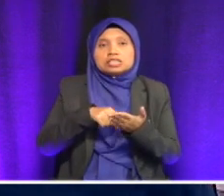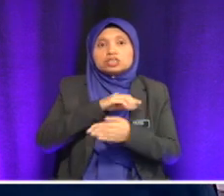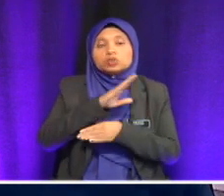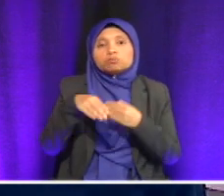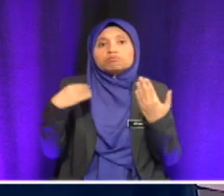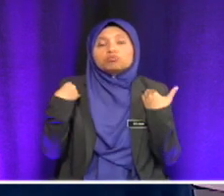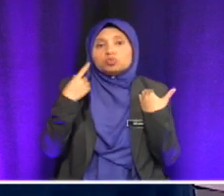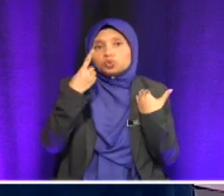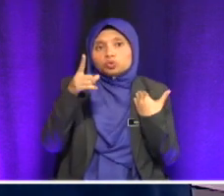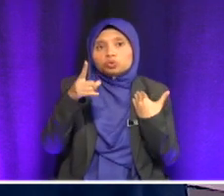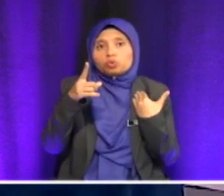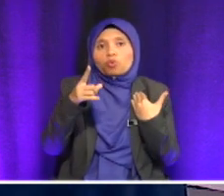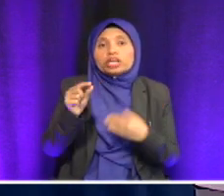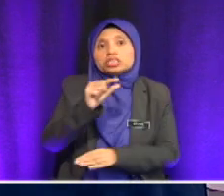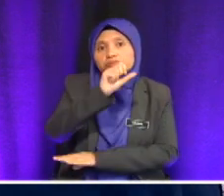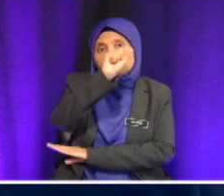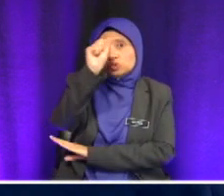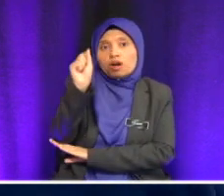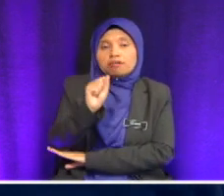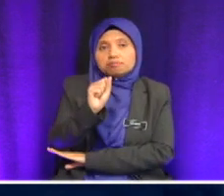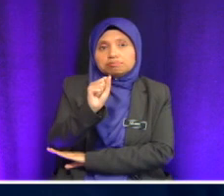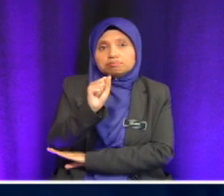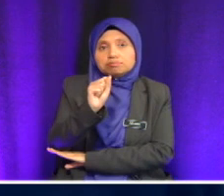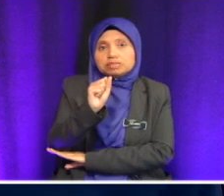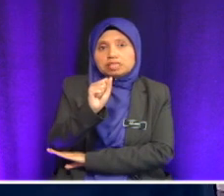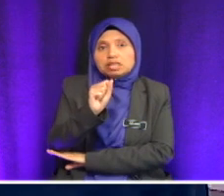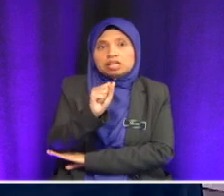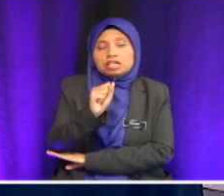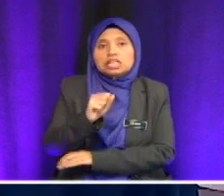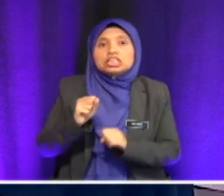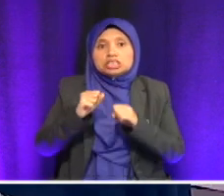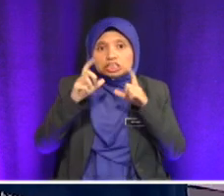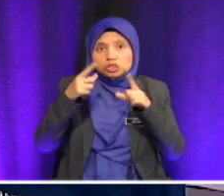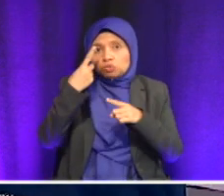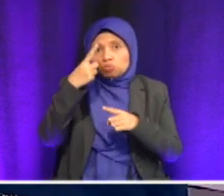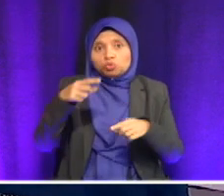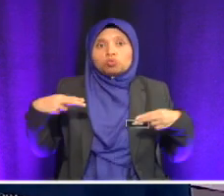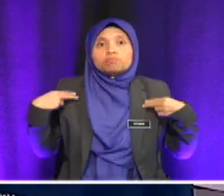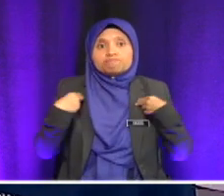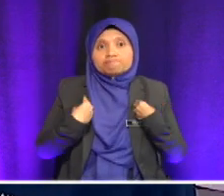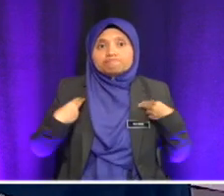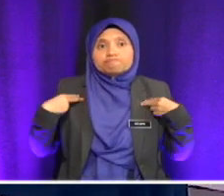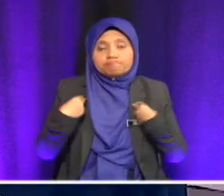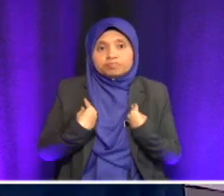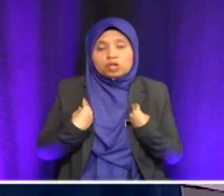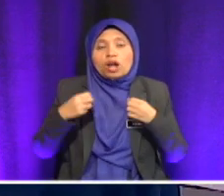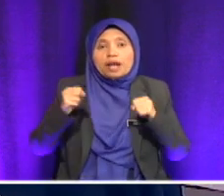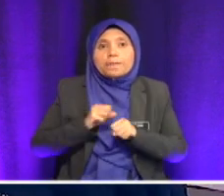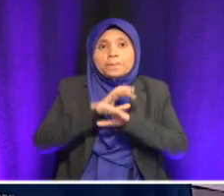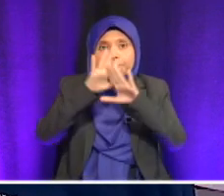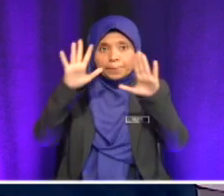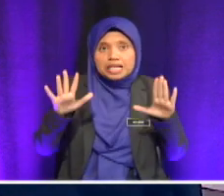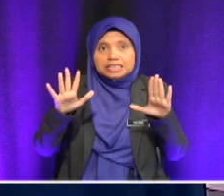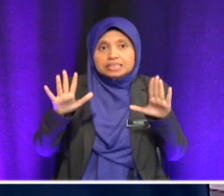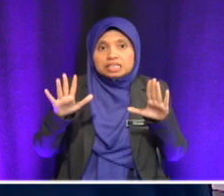question, a jackpot question. All right. All right. So it's very interesting that we know animals are amazing, and there are